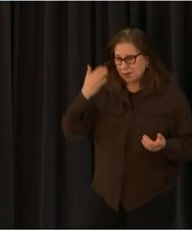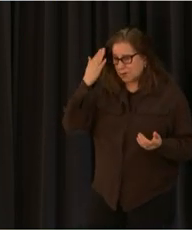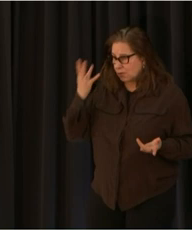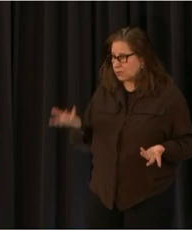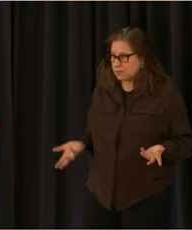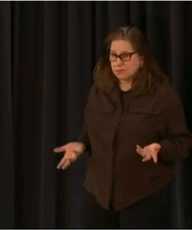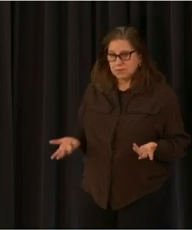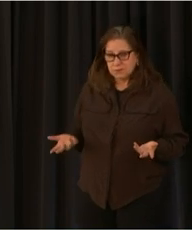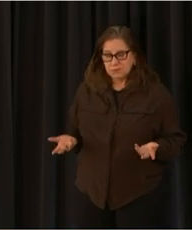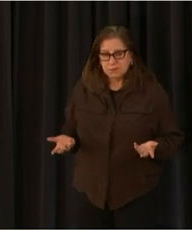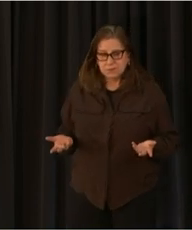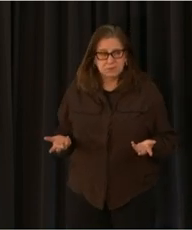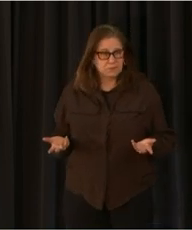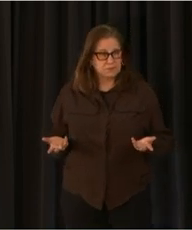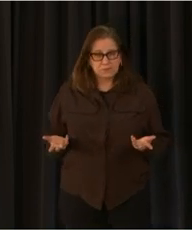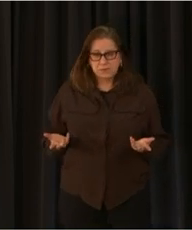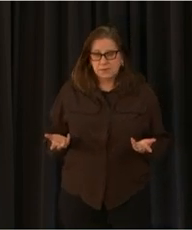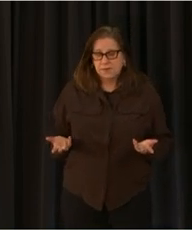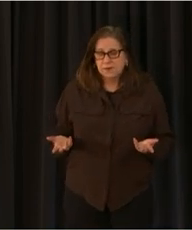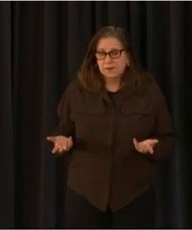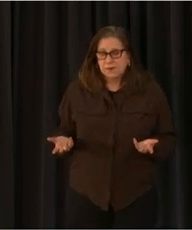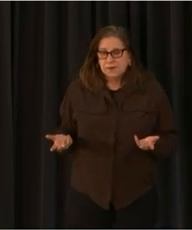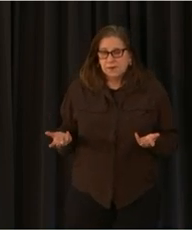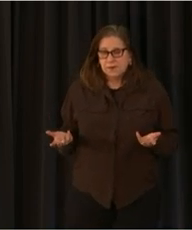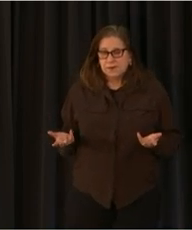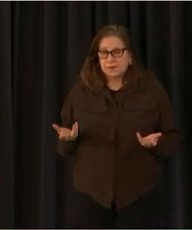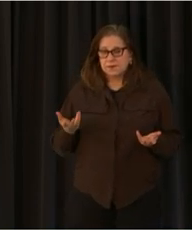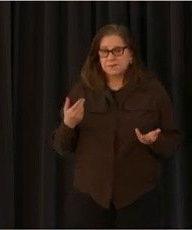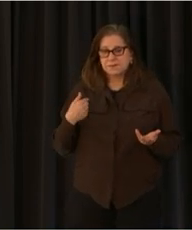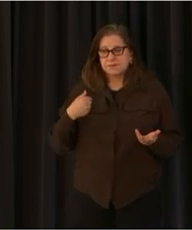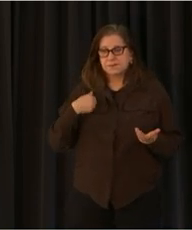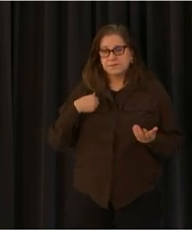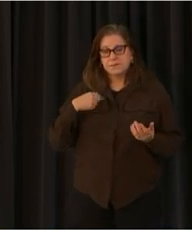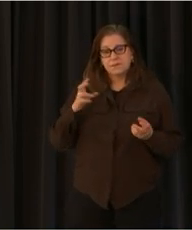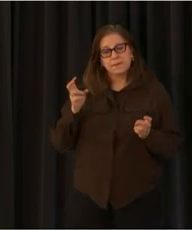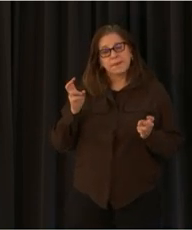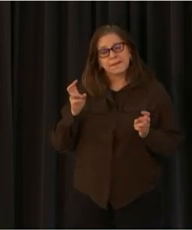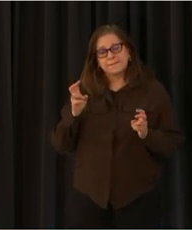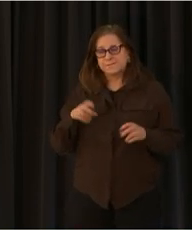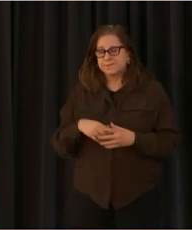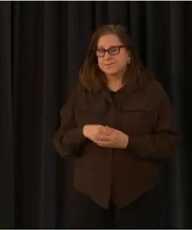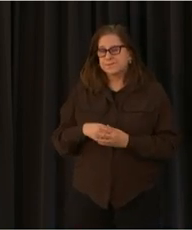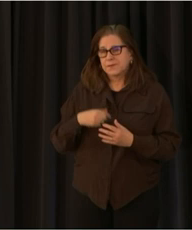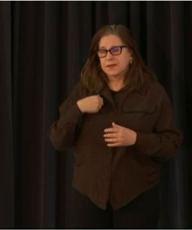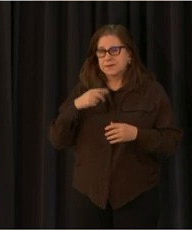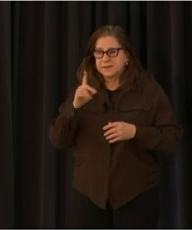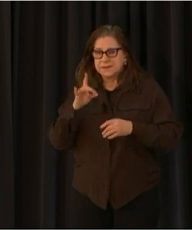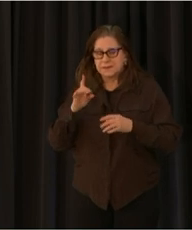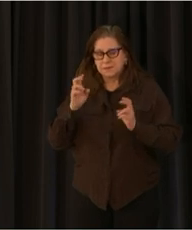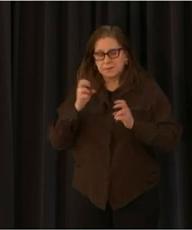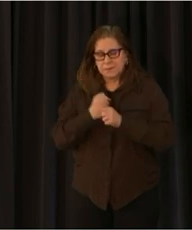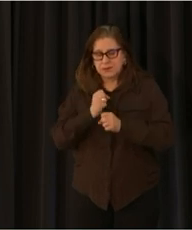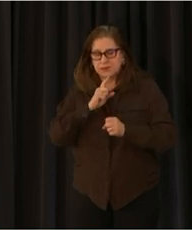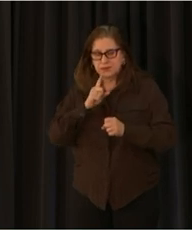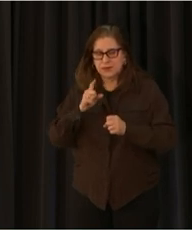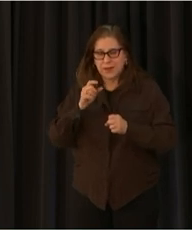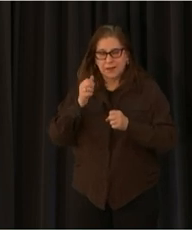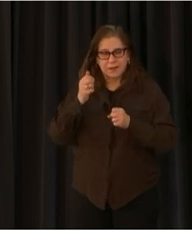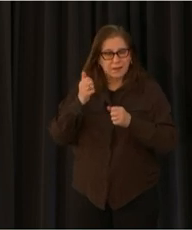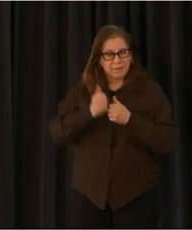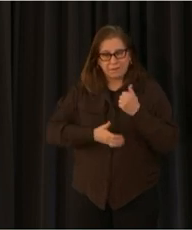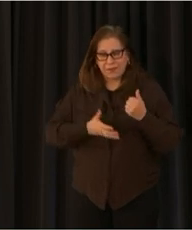been able to do that, that we've been able to make sure anybody impacted has a